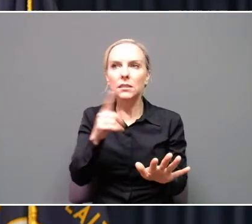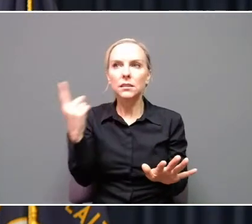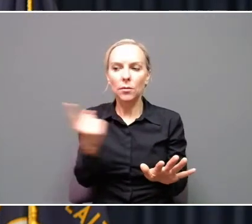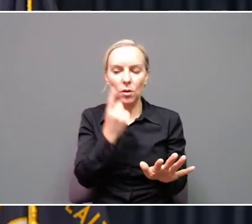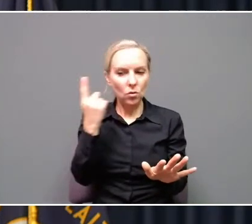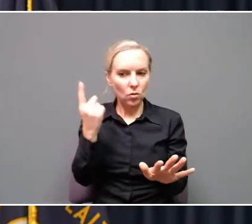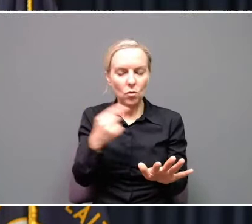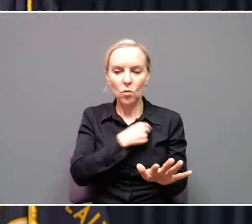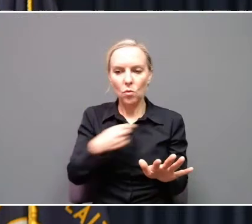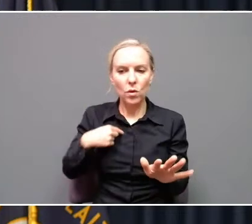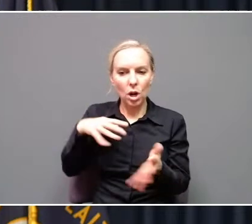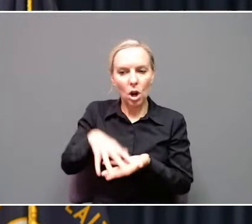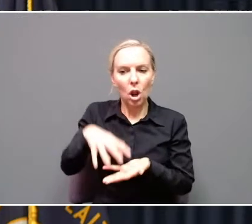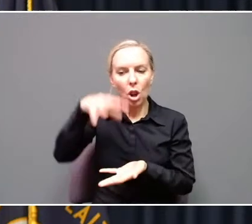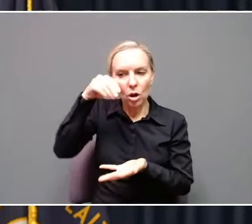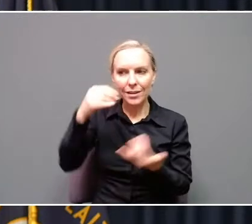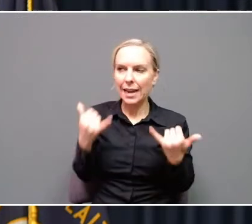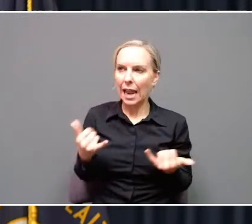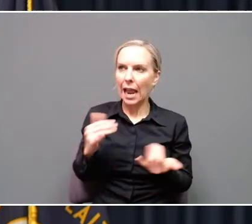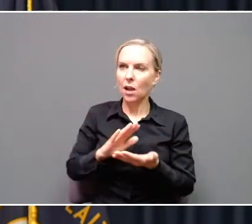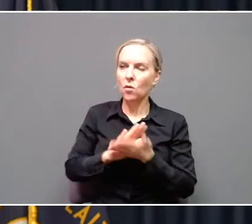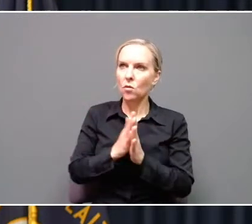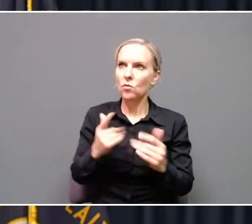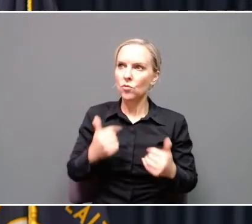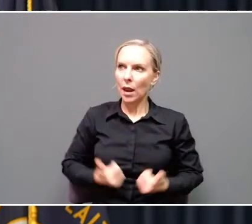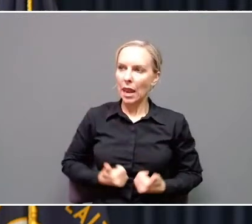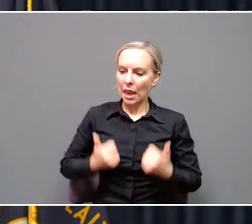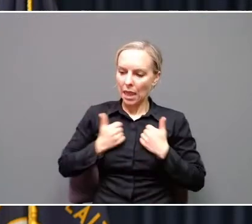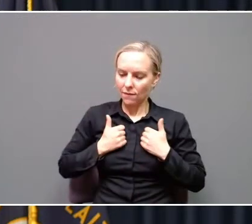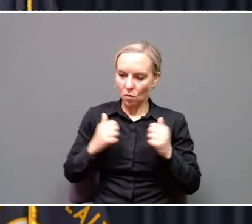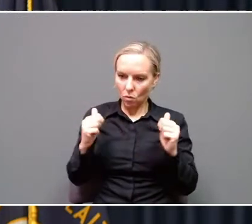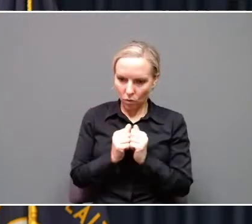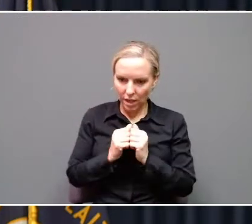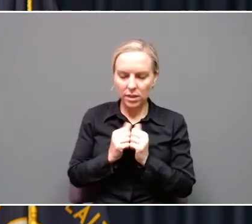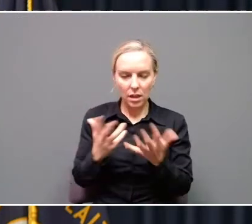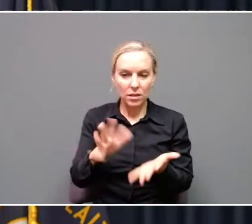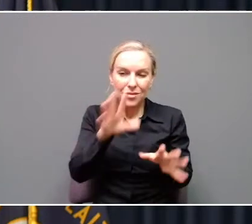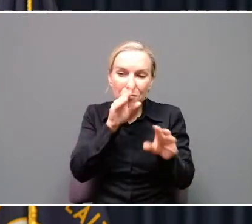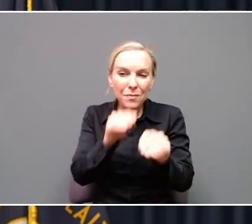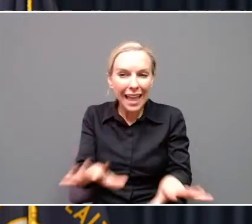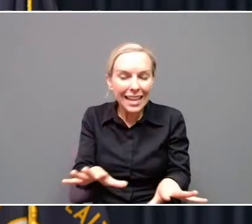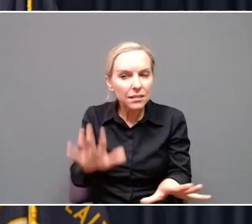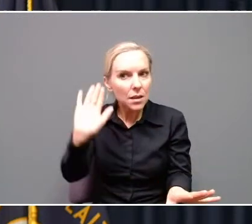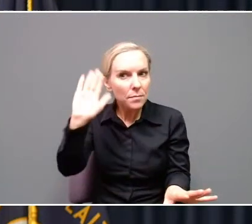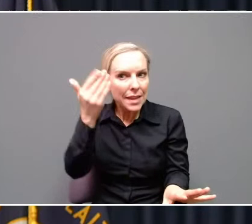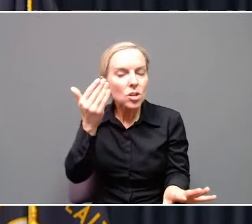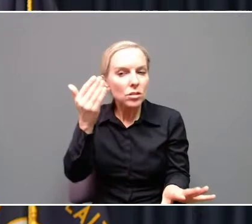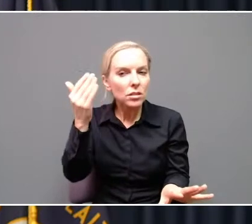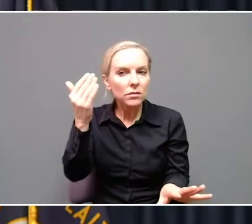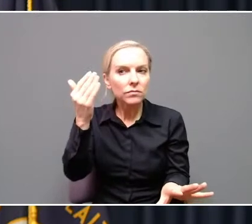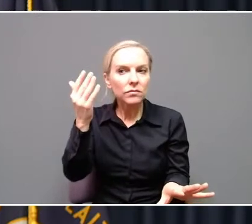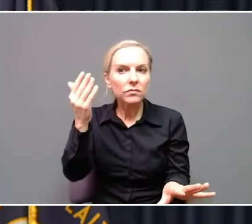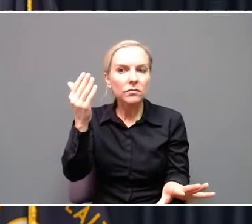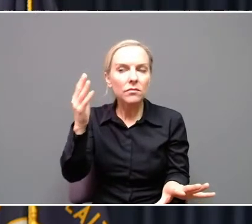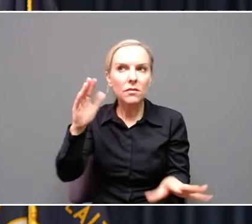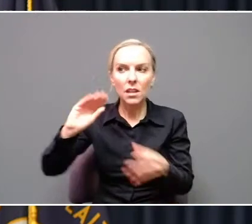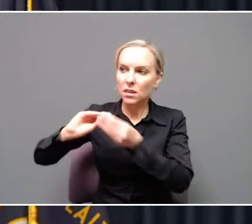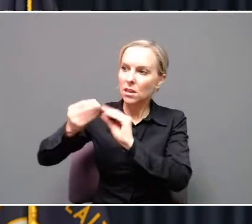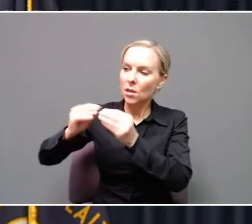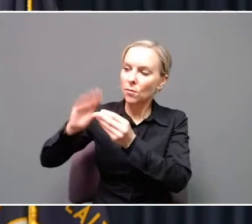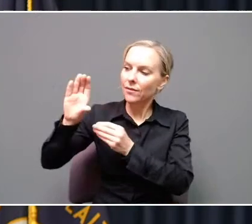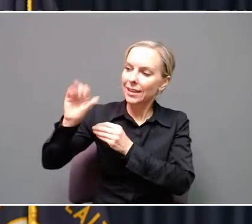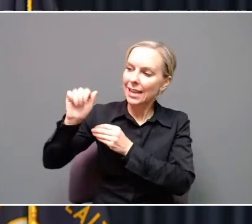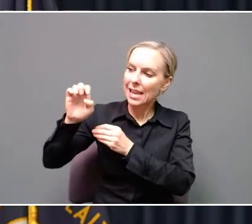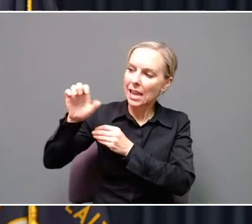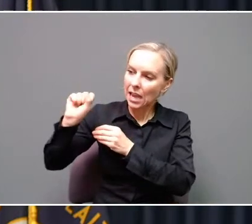learning to live with, and it's a blessing that it appears that overall number of cases